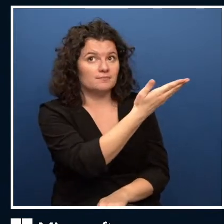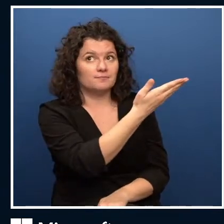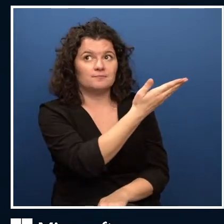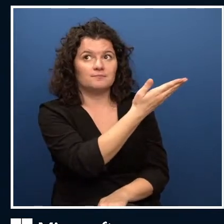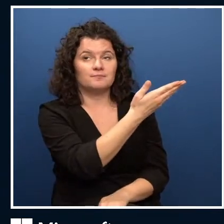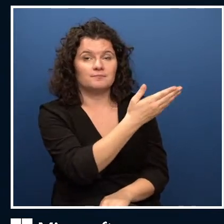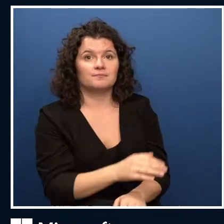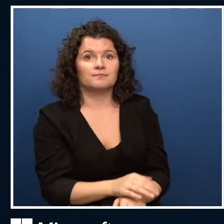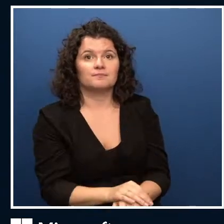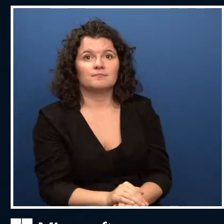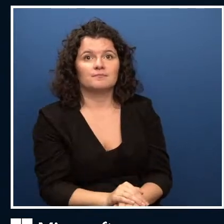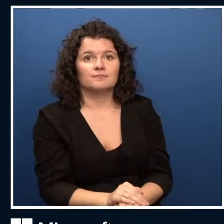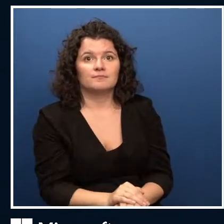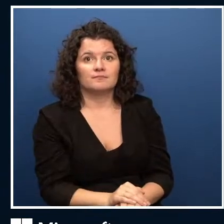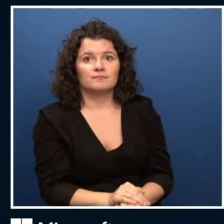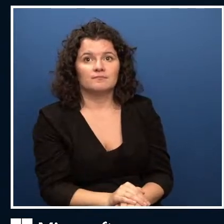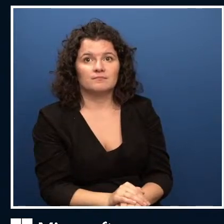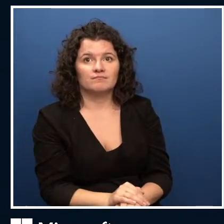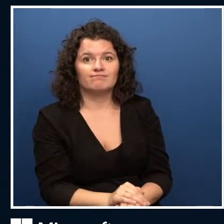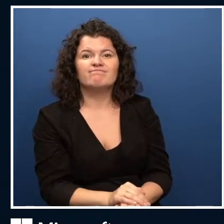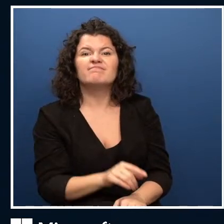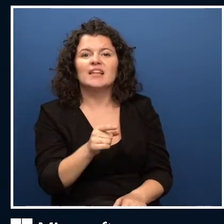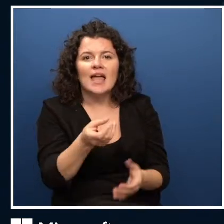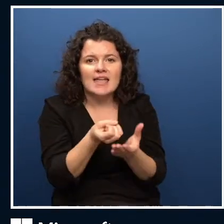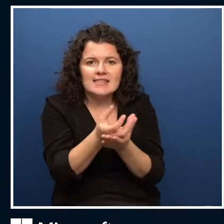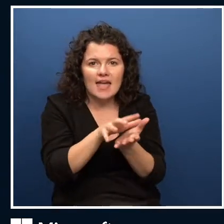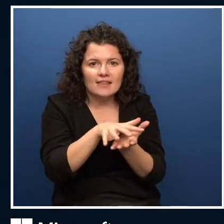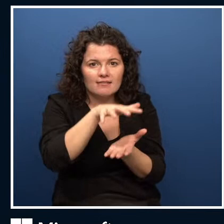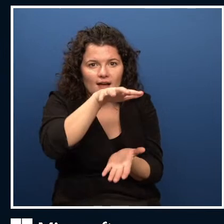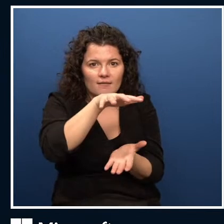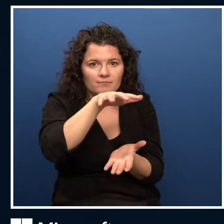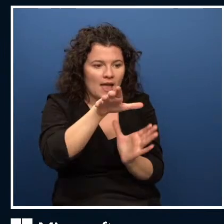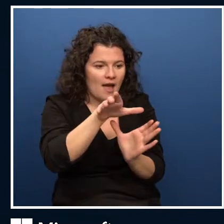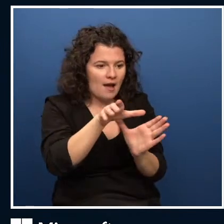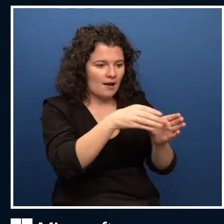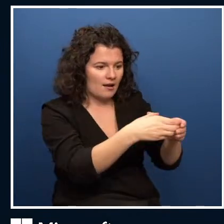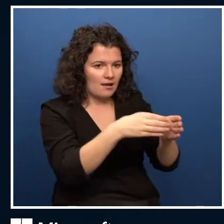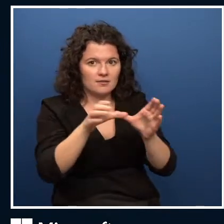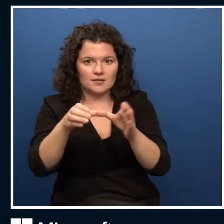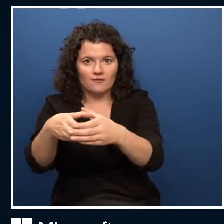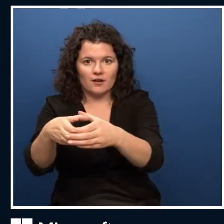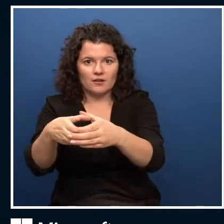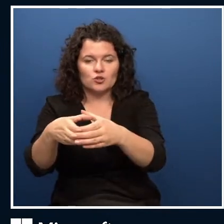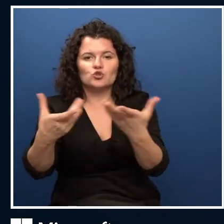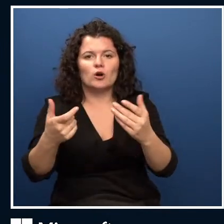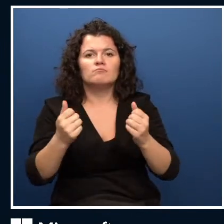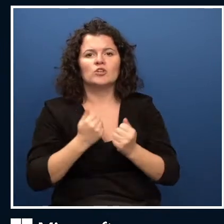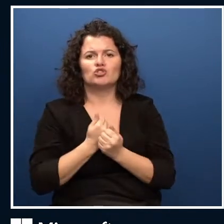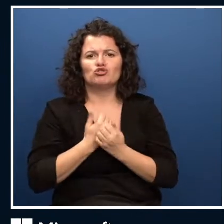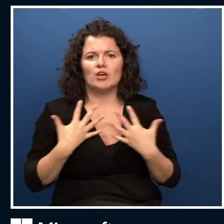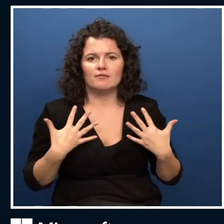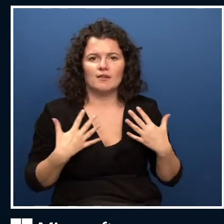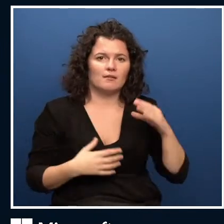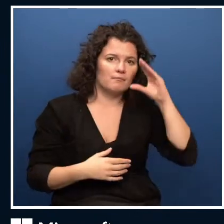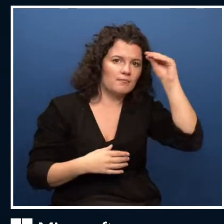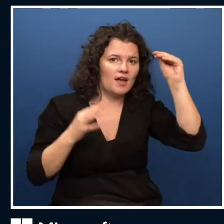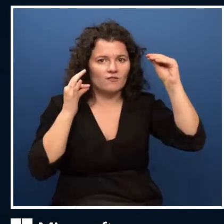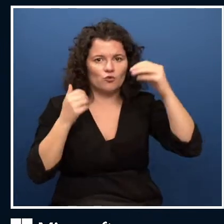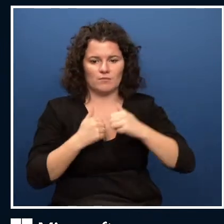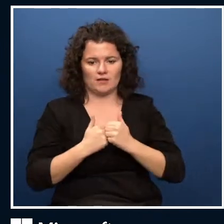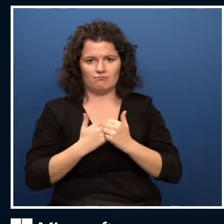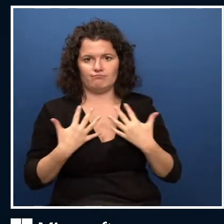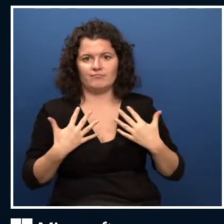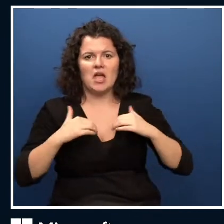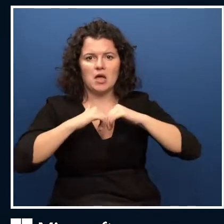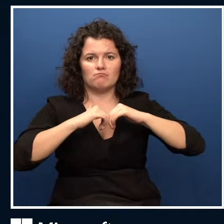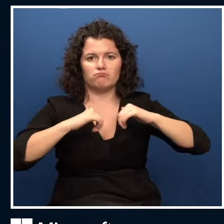It automatically classifies professions to gender-based pronouns. So she's a nurse, he's a scientist, whereas